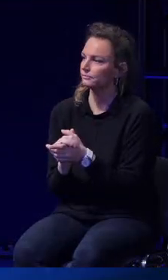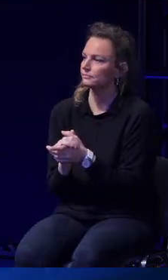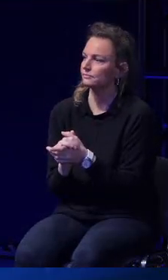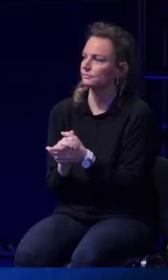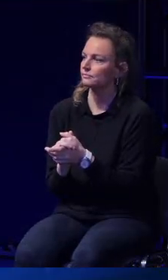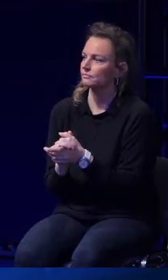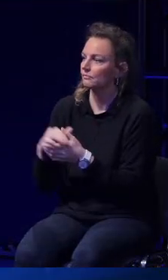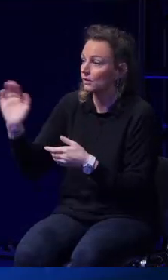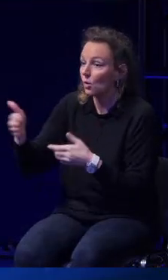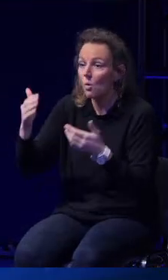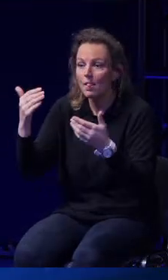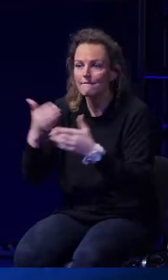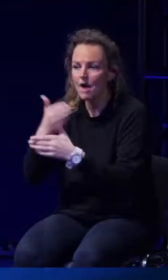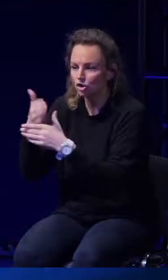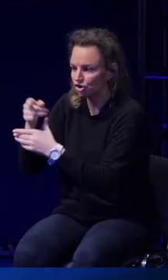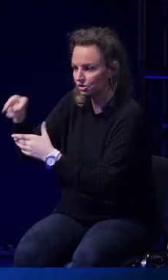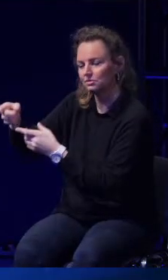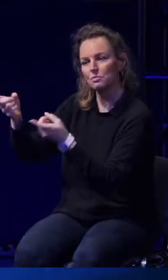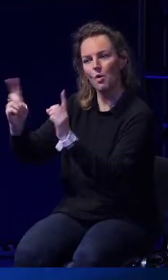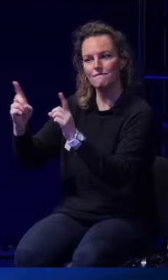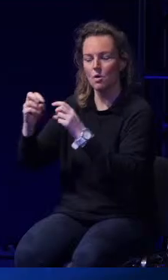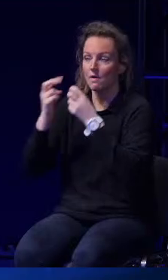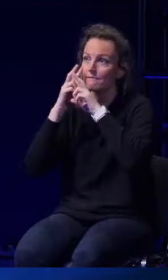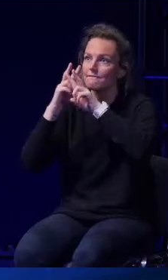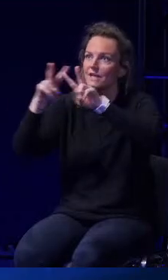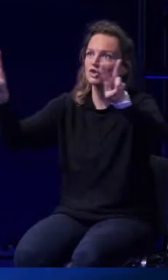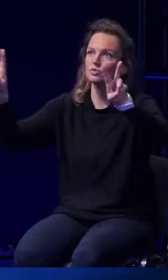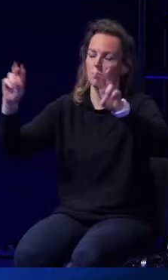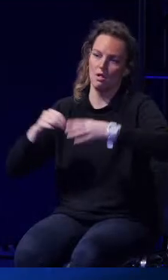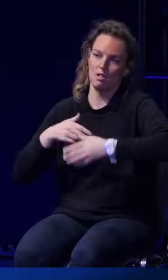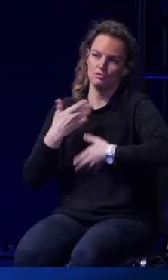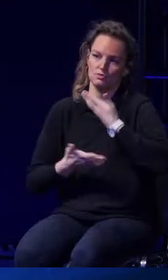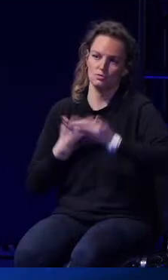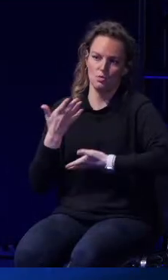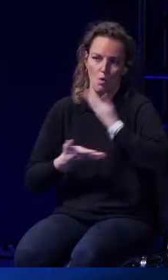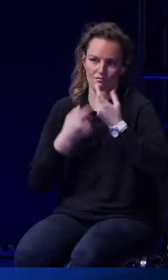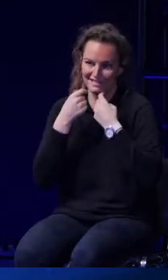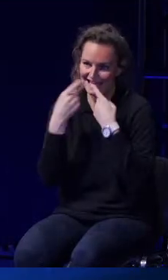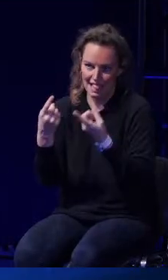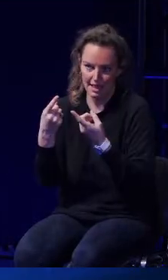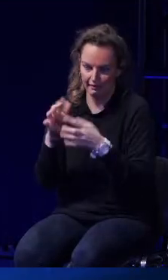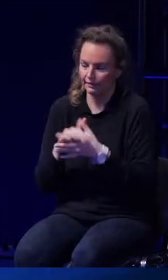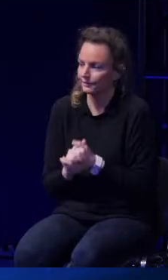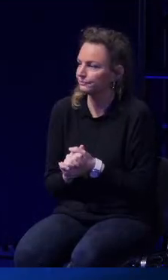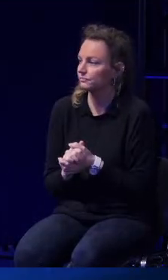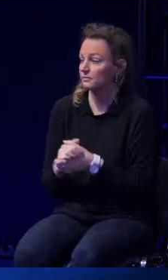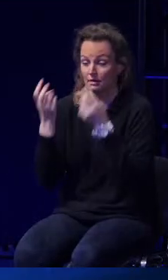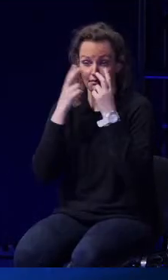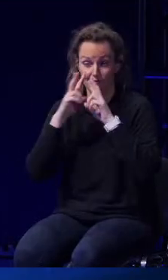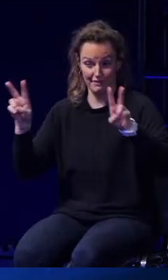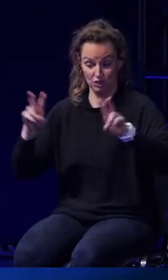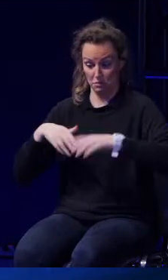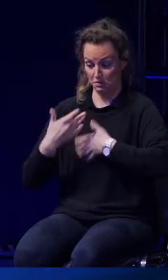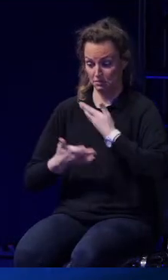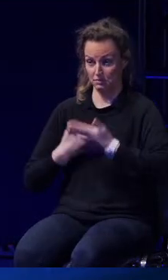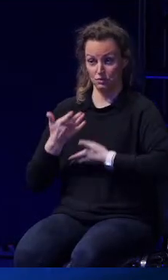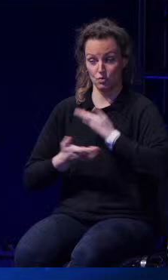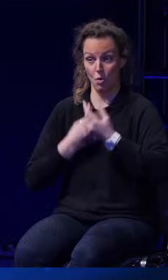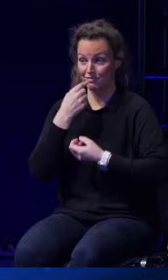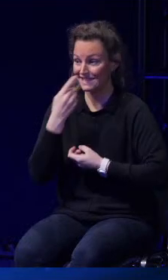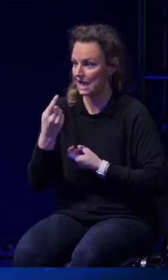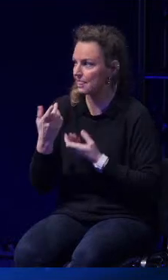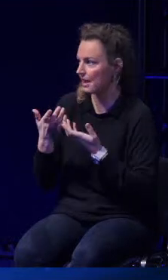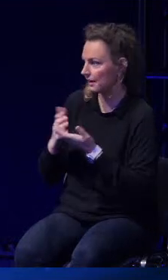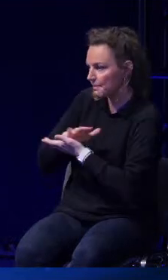functions for visual storytelling, not the other way around, right? And visual storytelling, of course, means that you have a very